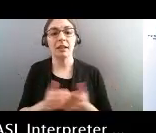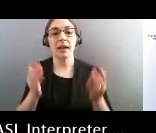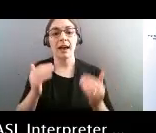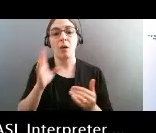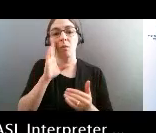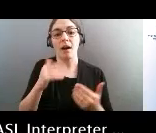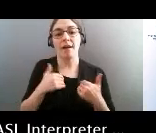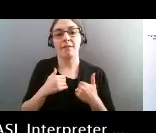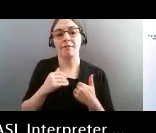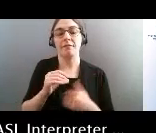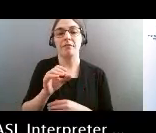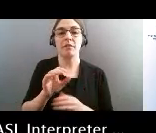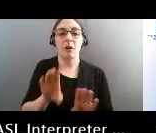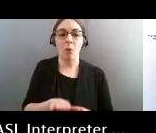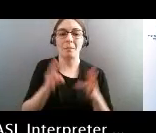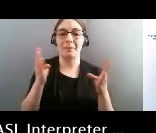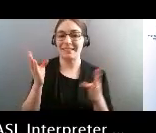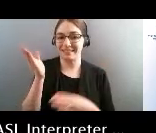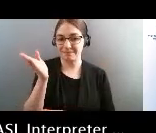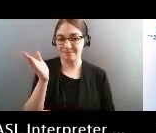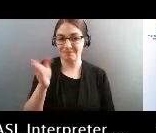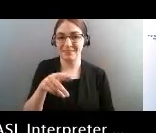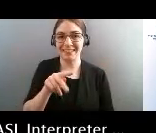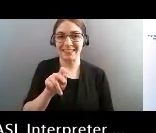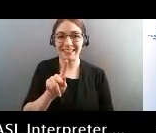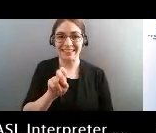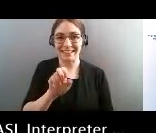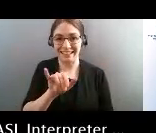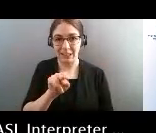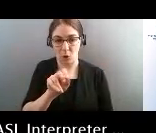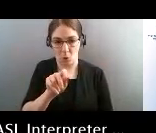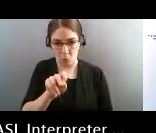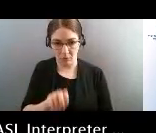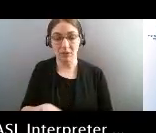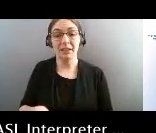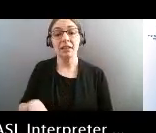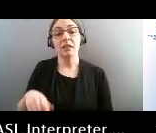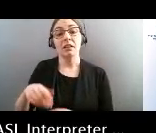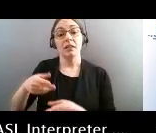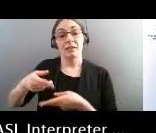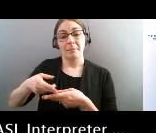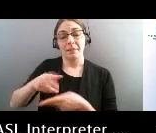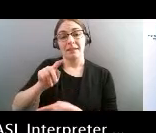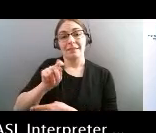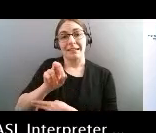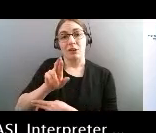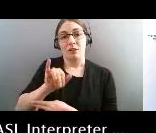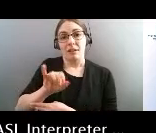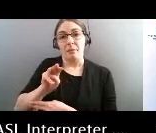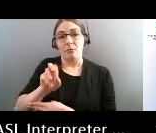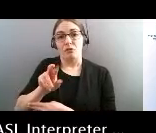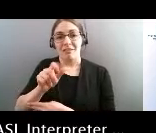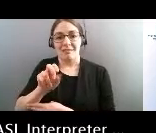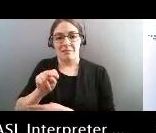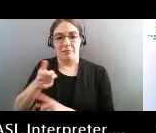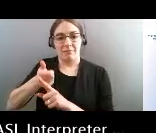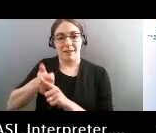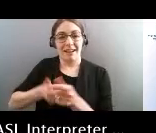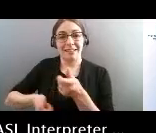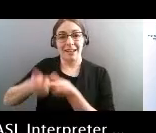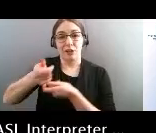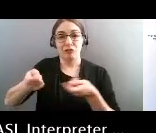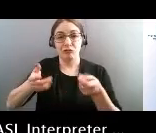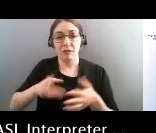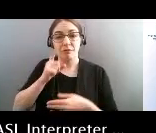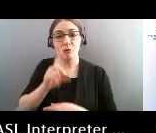keynote that's going to be done by Terry Morgan, who is the Executive Director for the